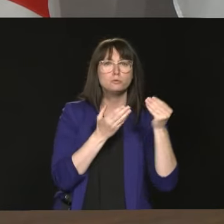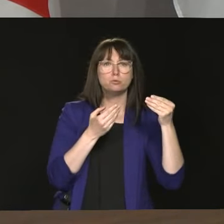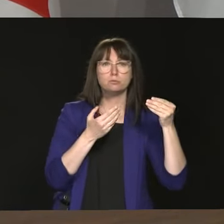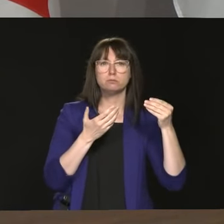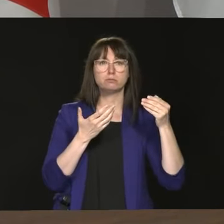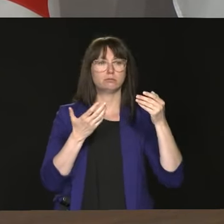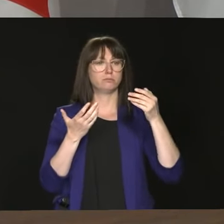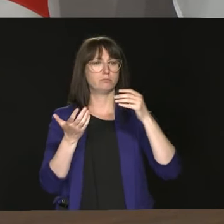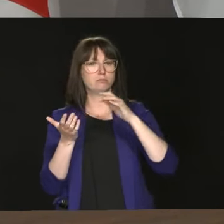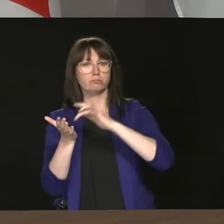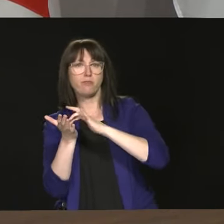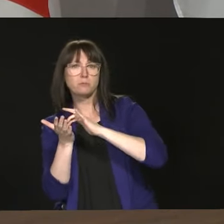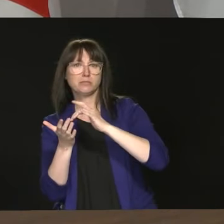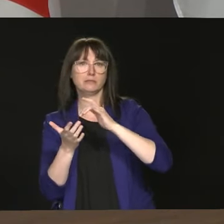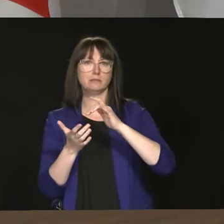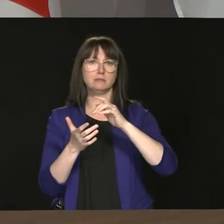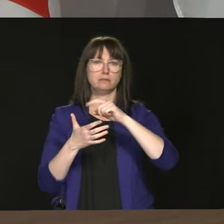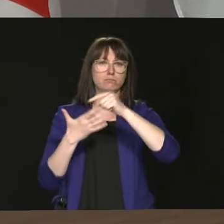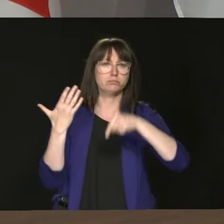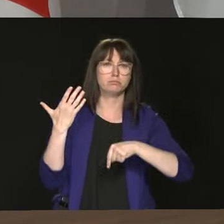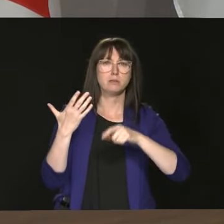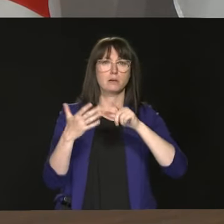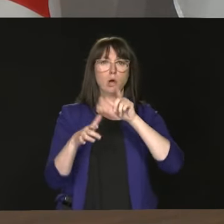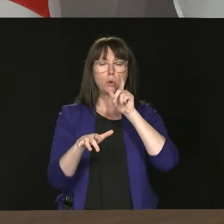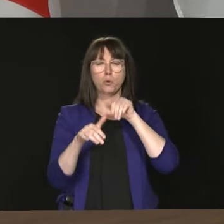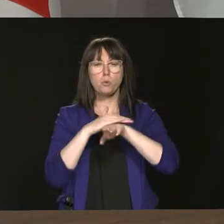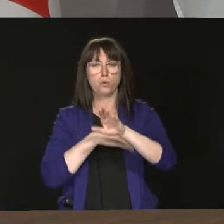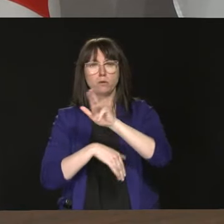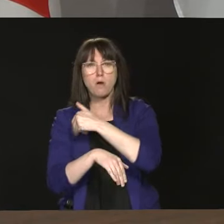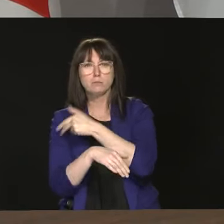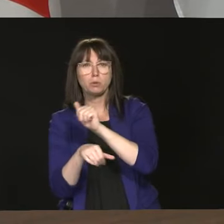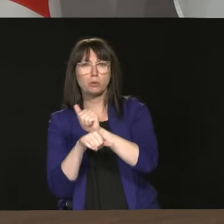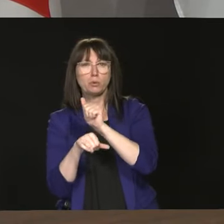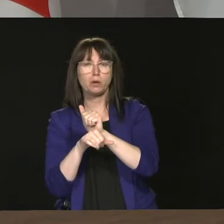healthcare. No one can measure one person's struggle against